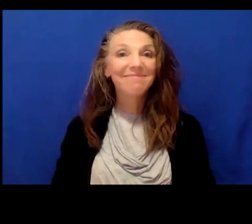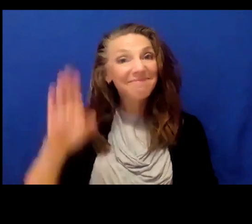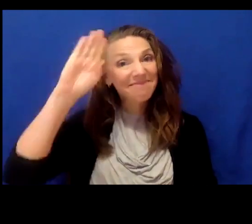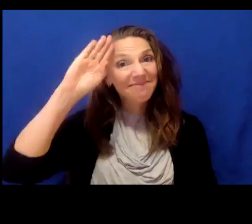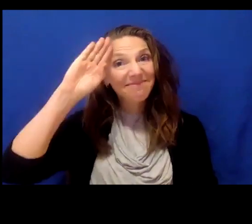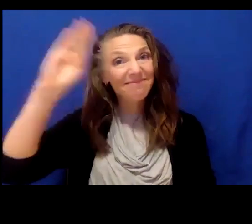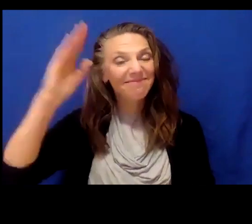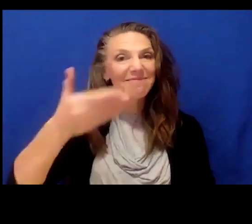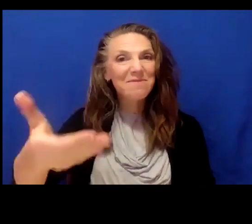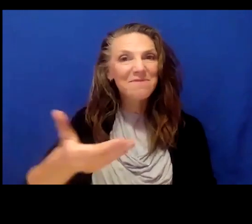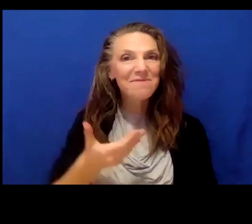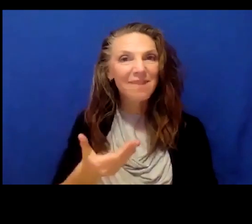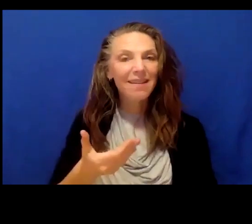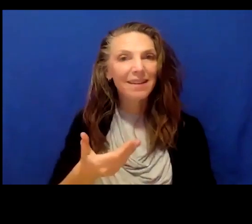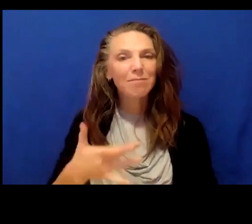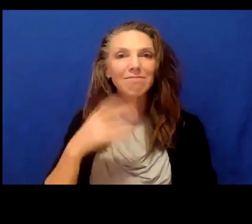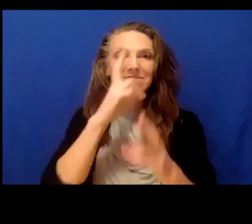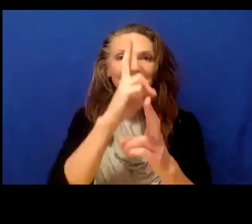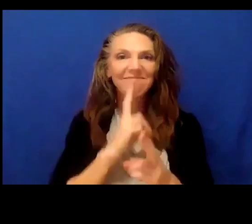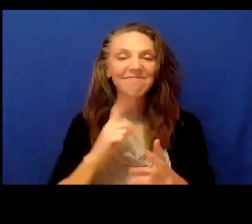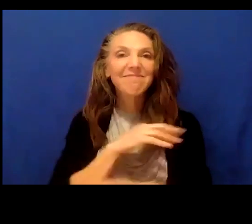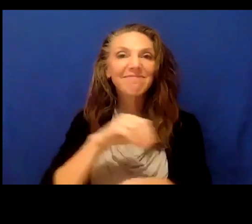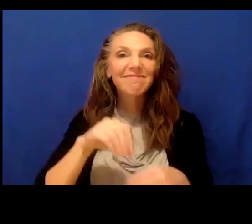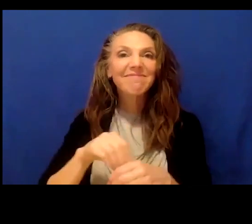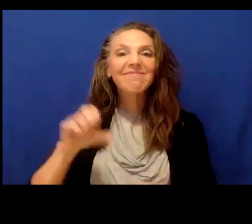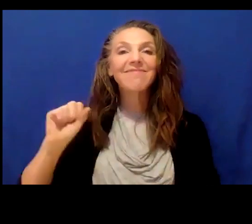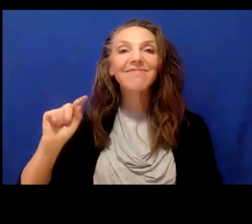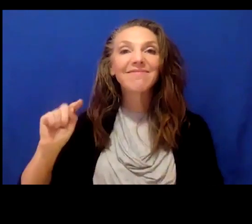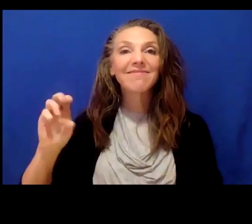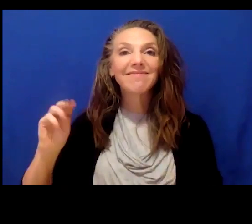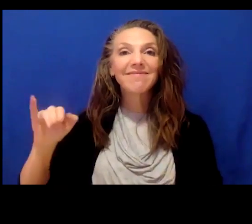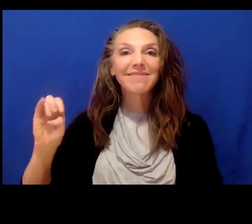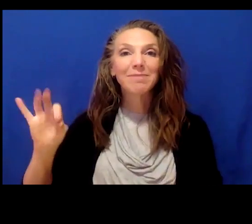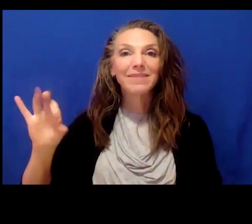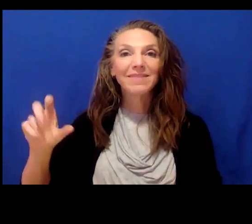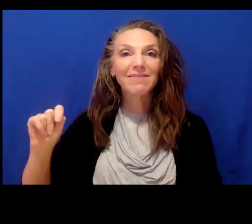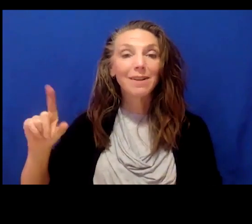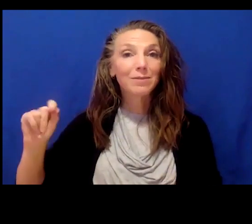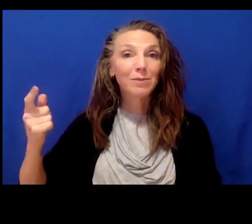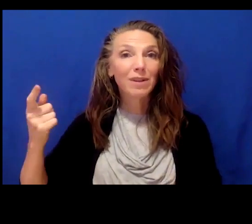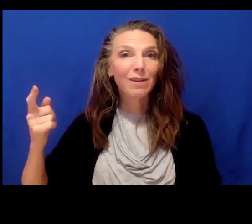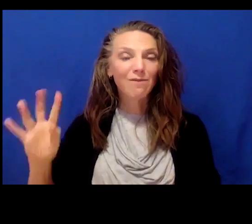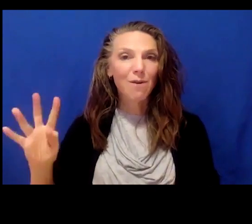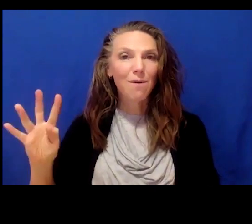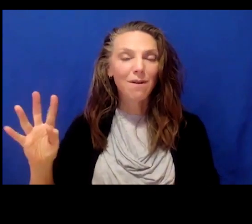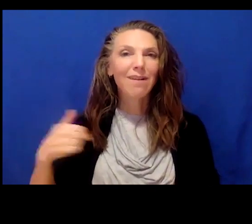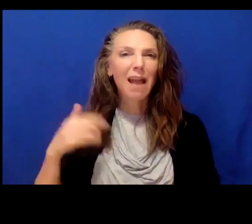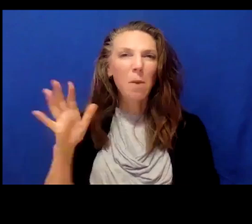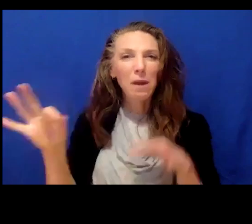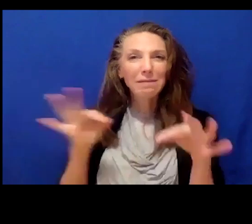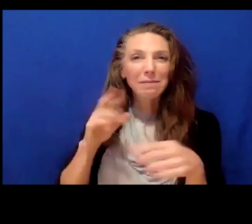Hi, everyone. Welcome. I'm honored to be a part of STEMIEFest 2024, and I'll tell you a little bit more